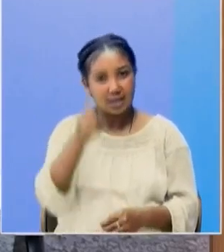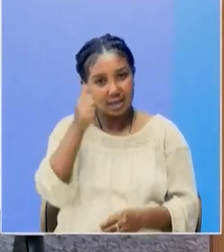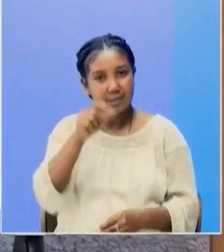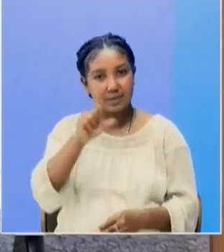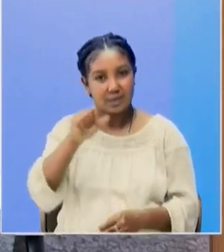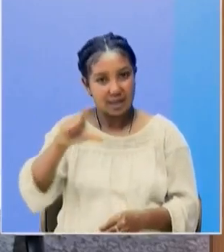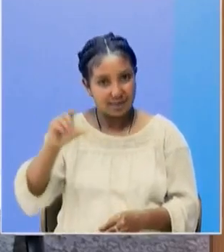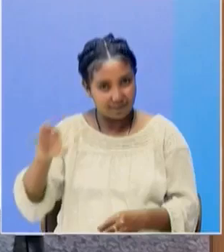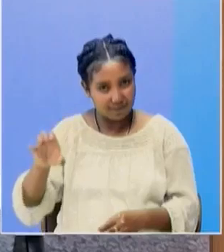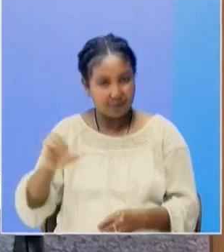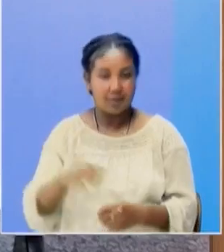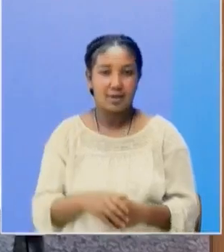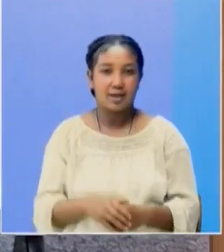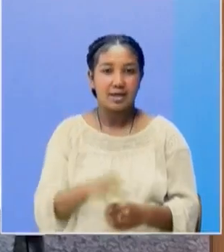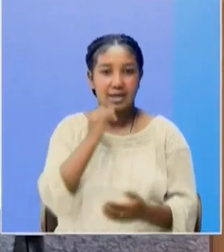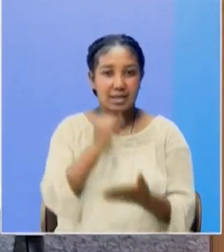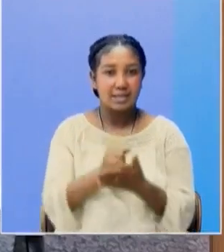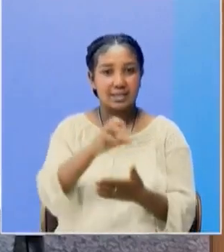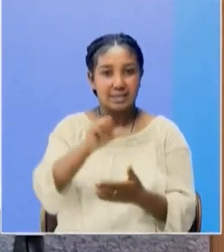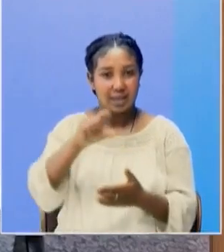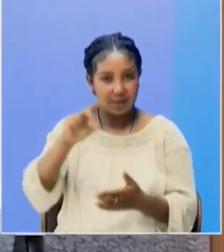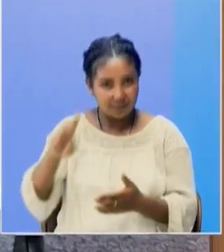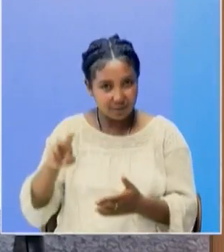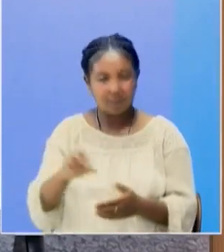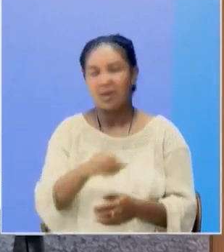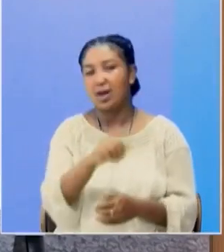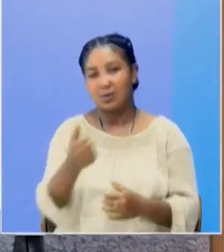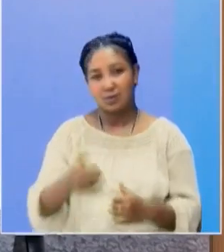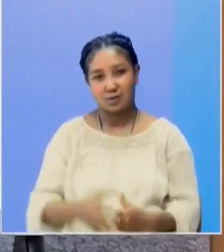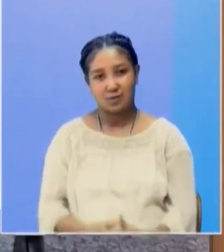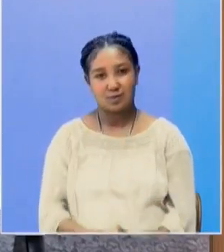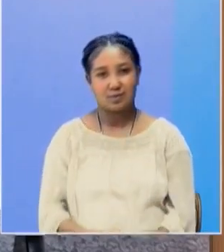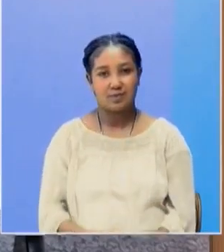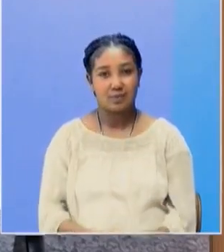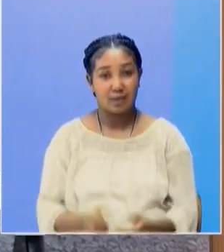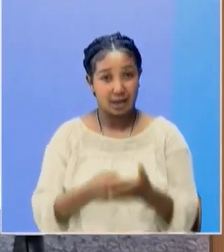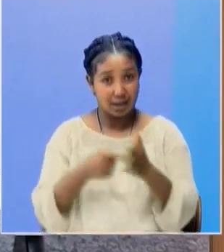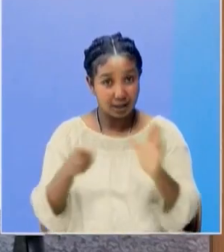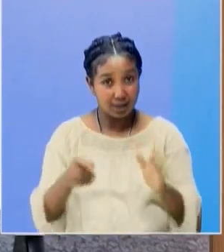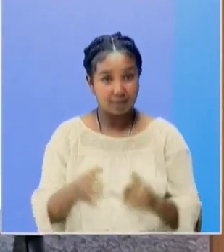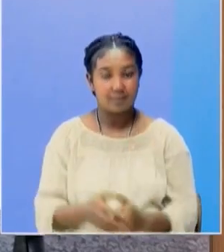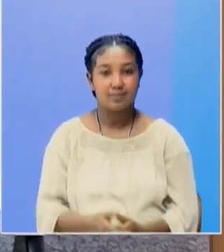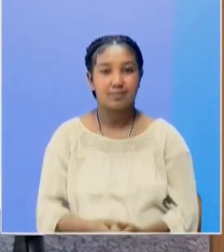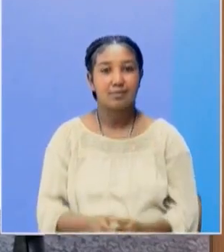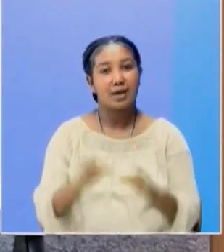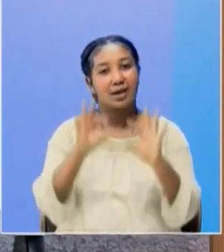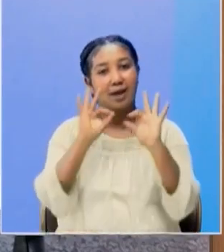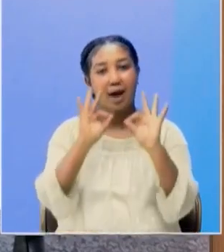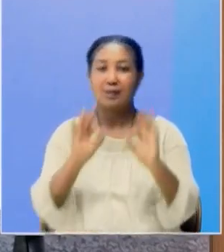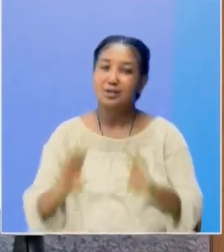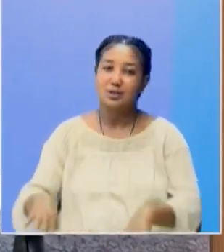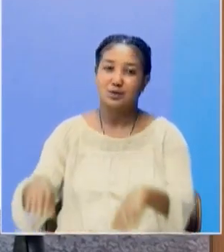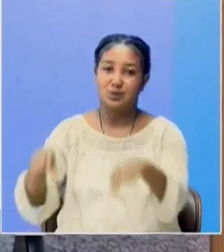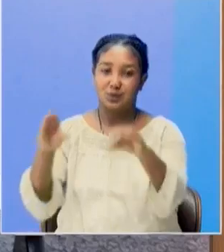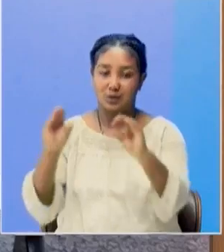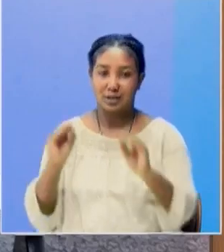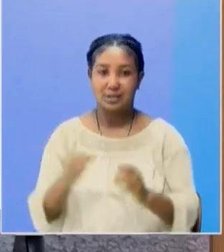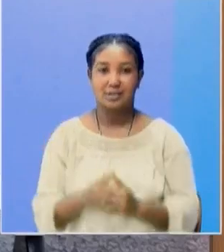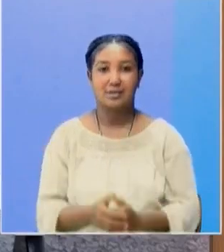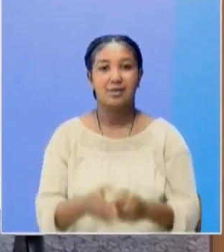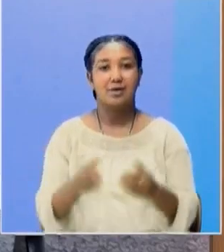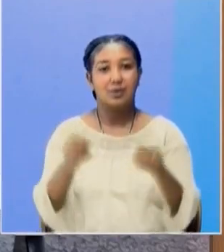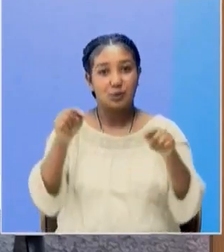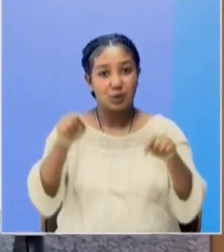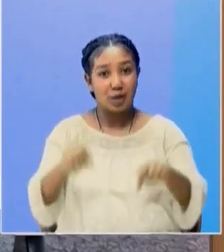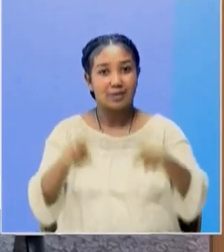himself, itself, and so forth. Is it clear? Nice student. Okay, our